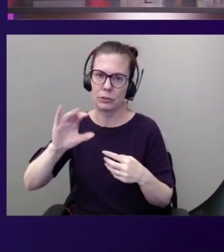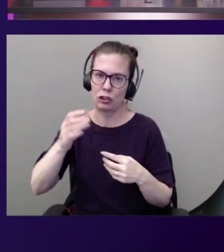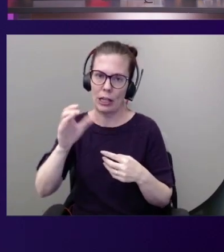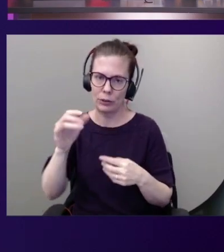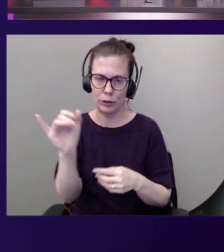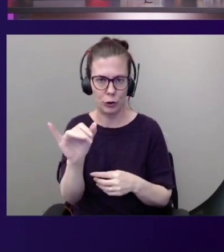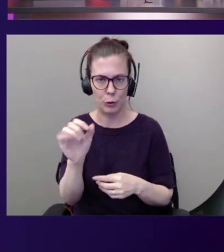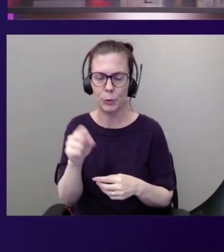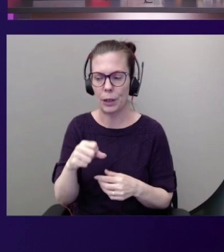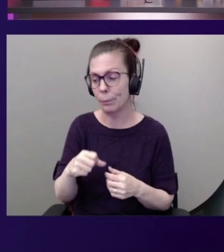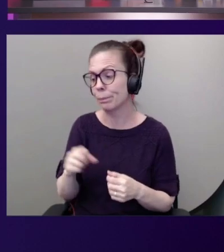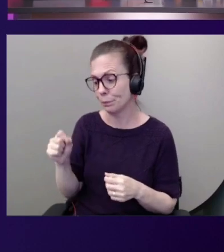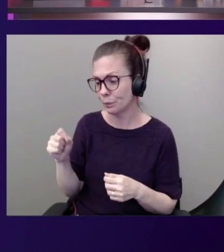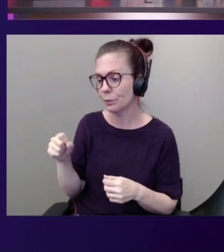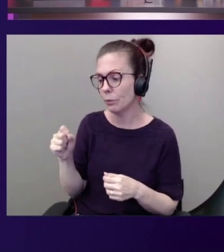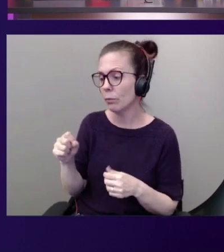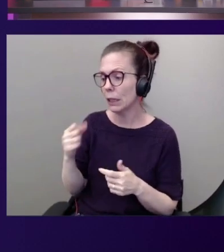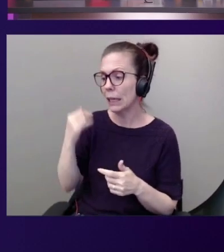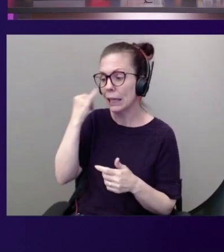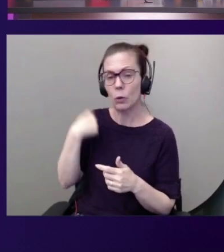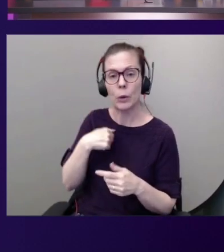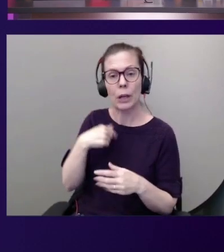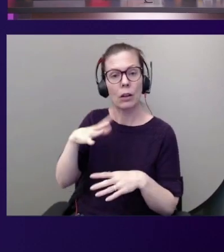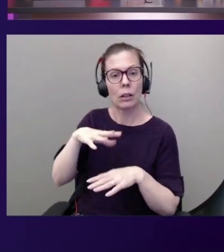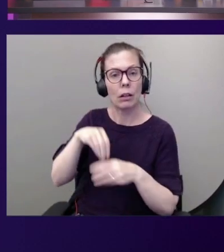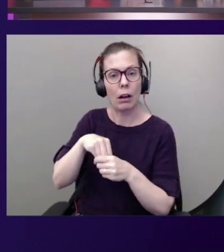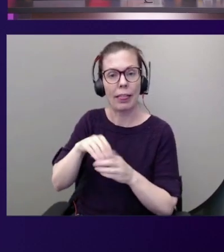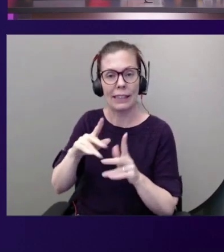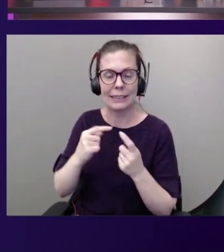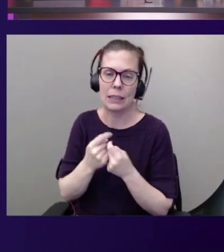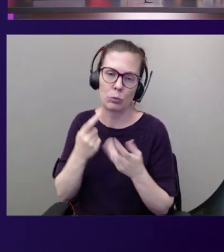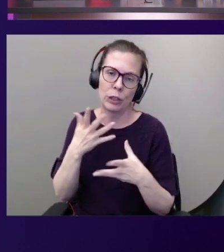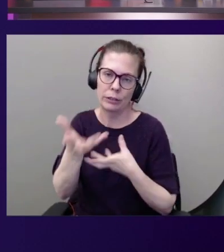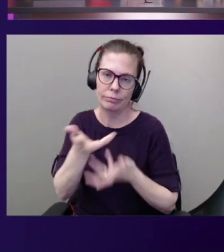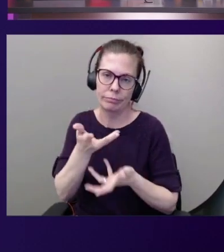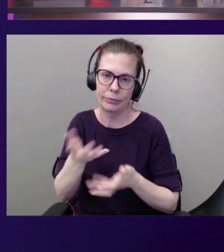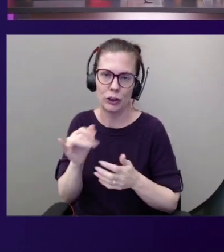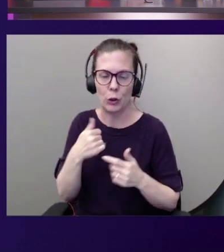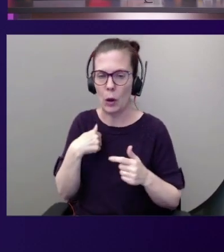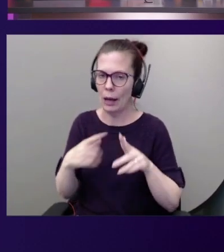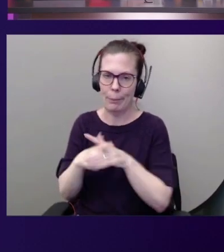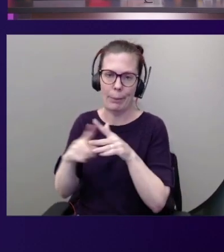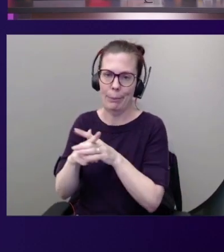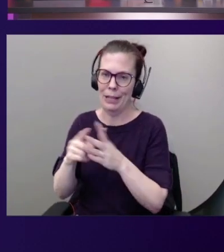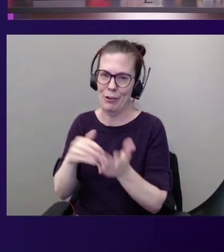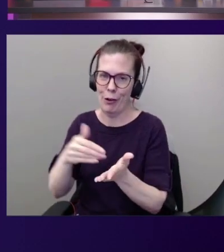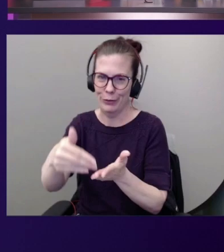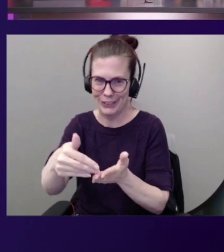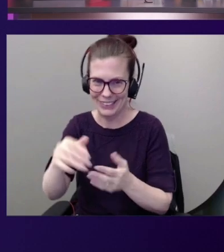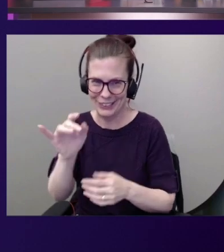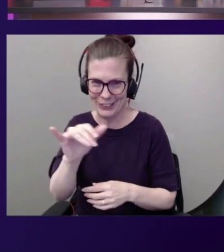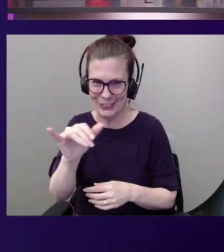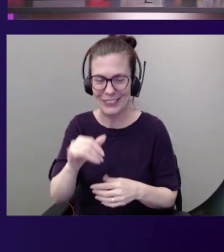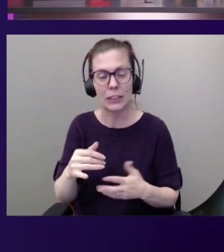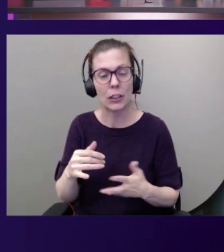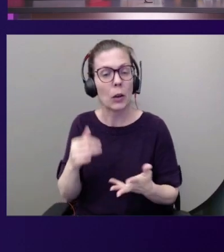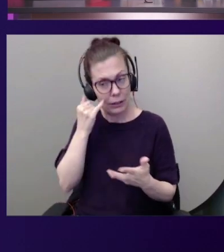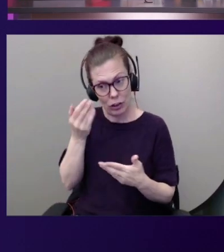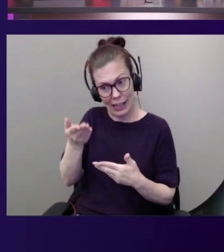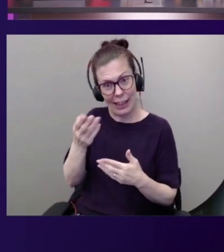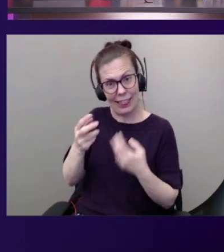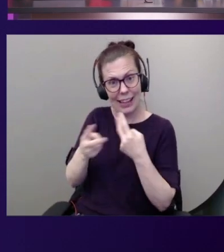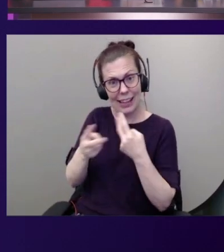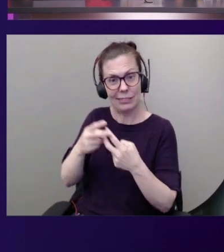And those of us who are on the team engage in there a lot as well. I pop in all the time. So, if you're in that Slack channel,